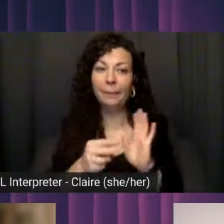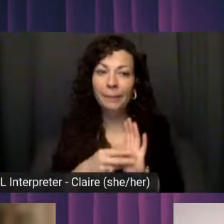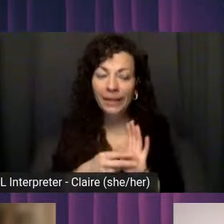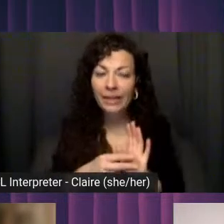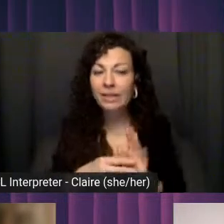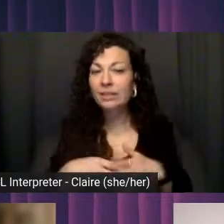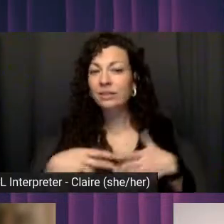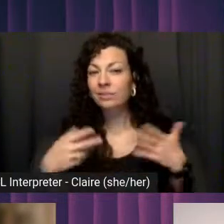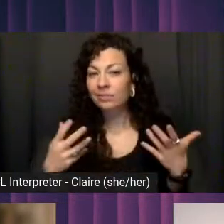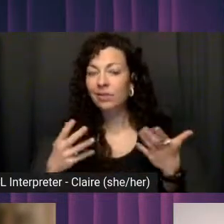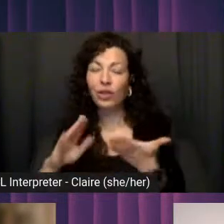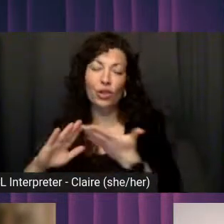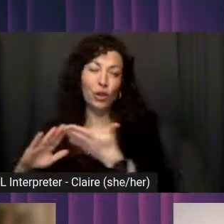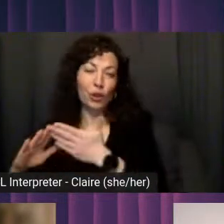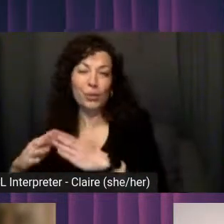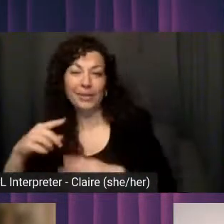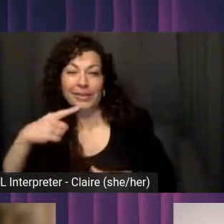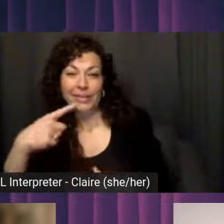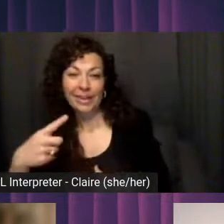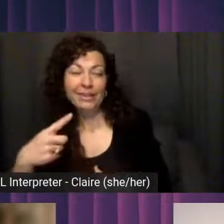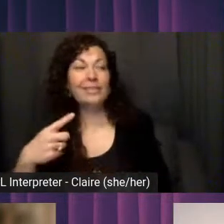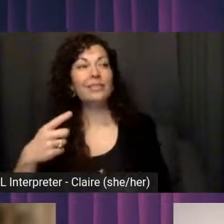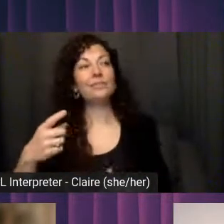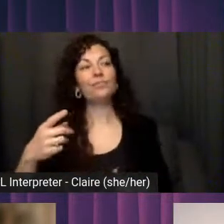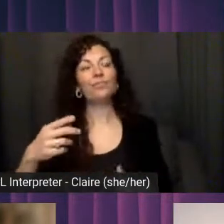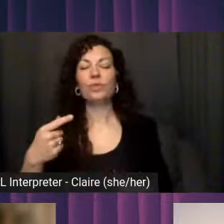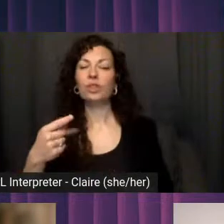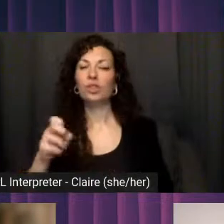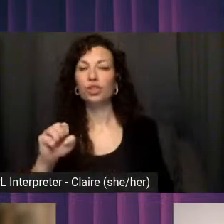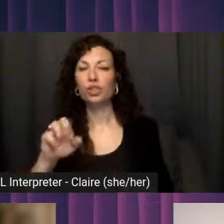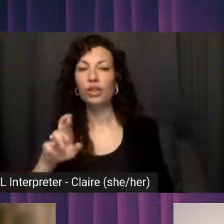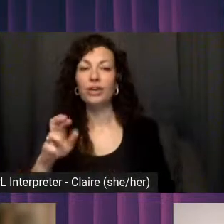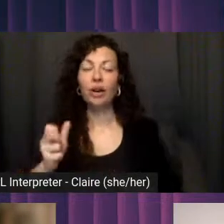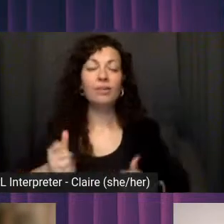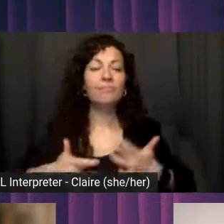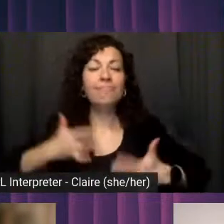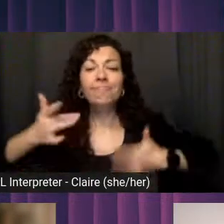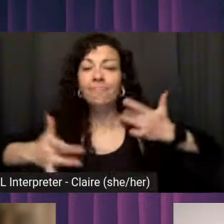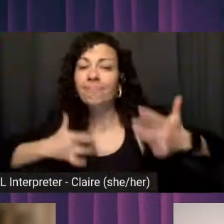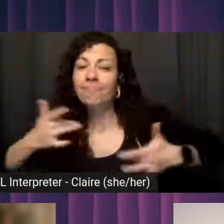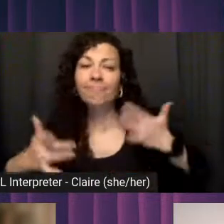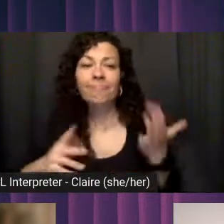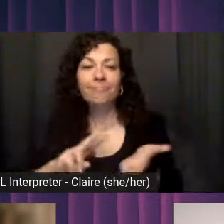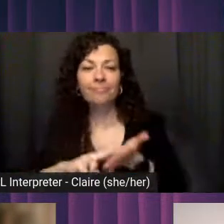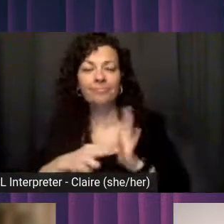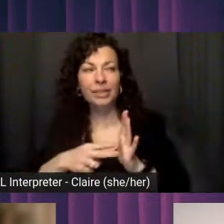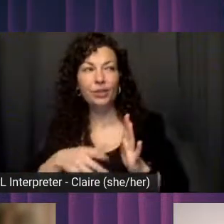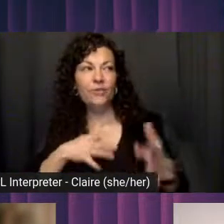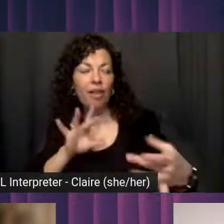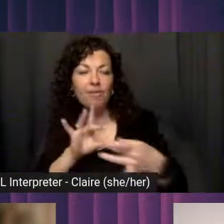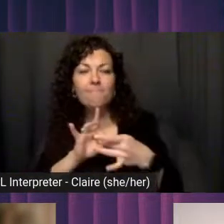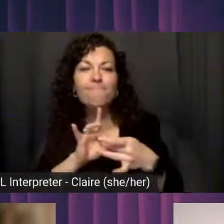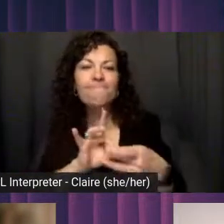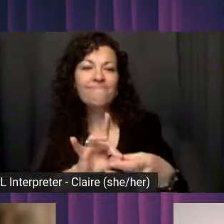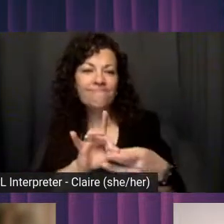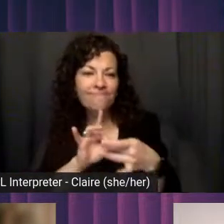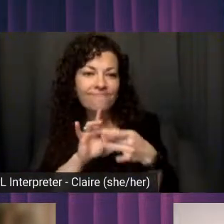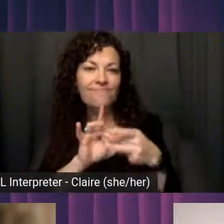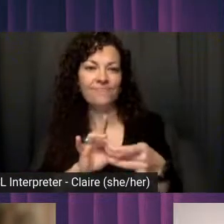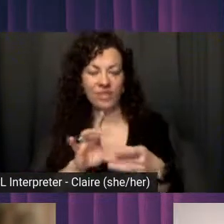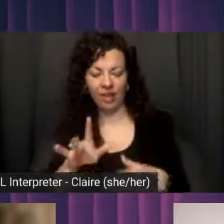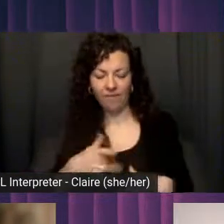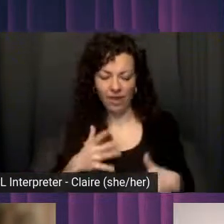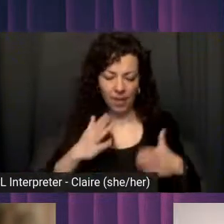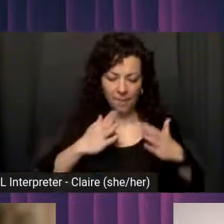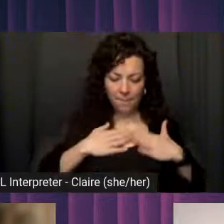euphoria. So a feeling of connectedness, excitement, or elation that you feel when you are vibing with your gender and